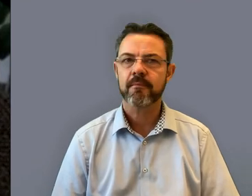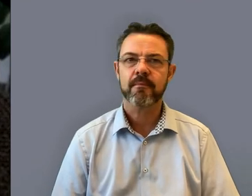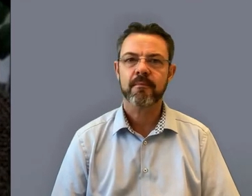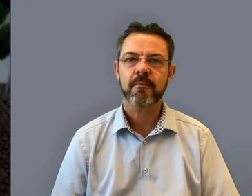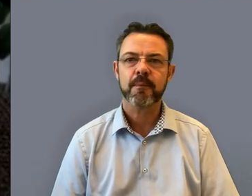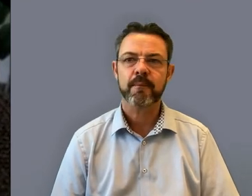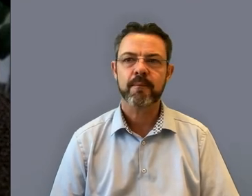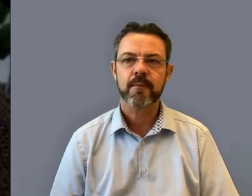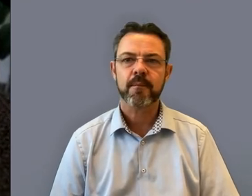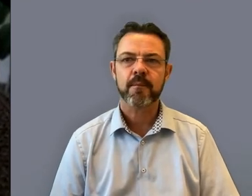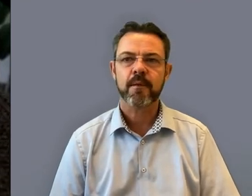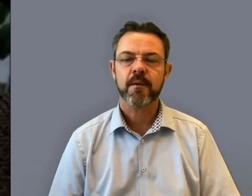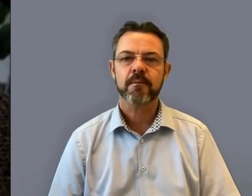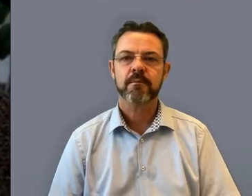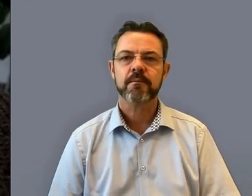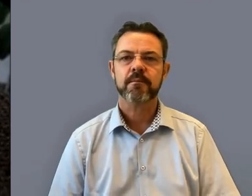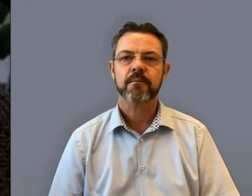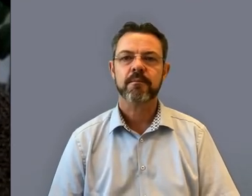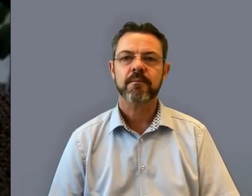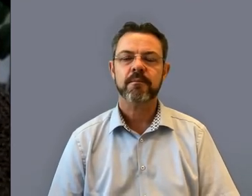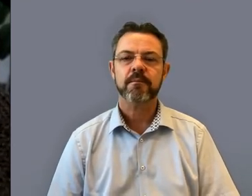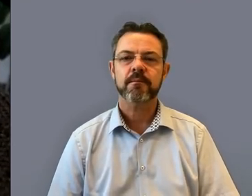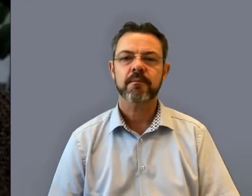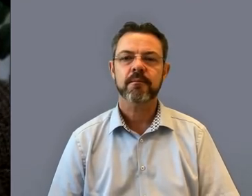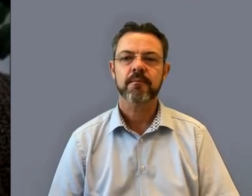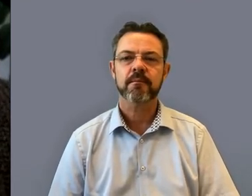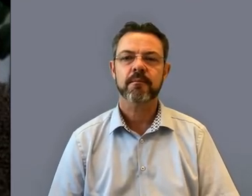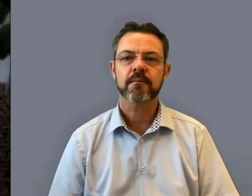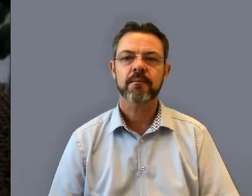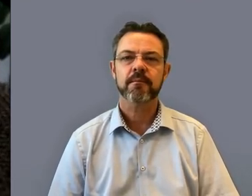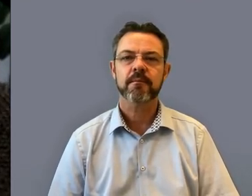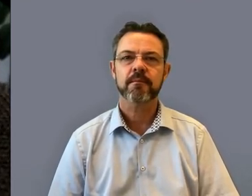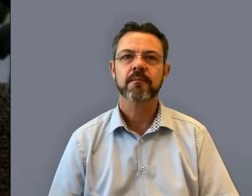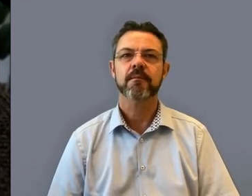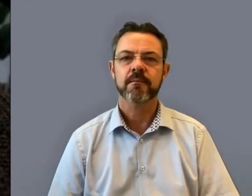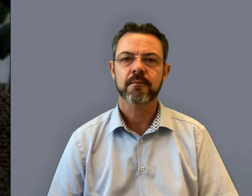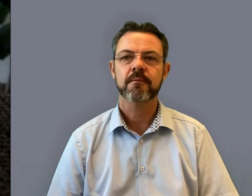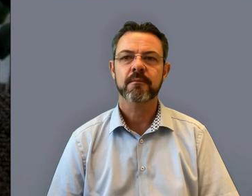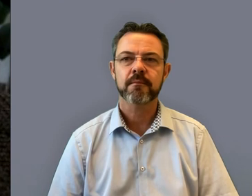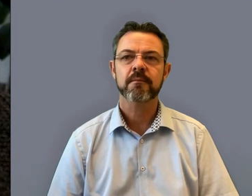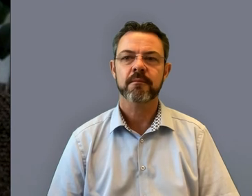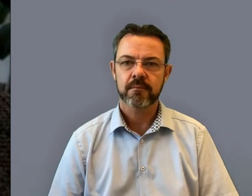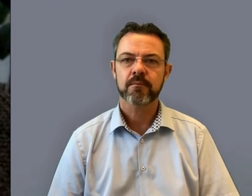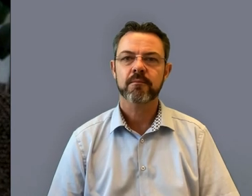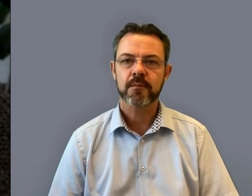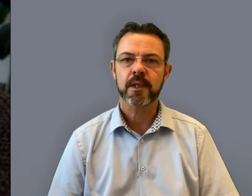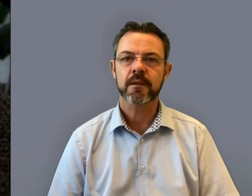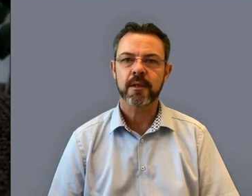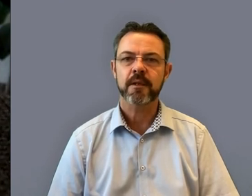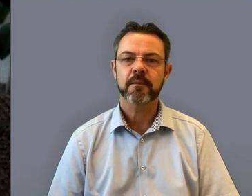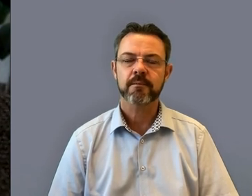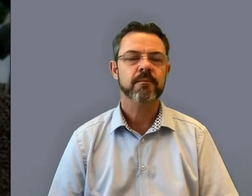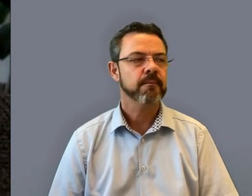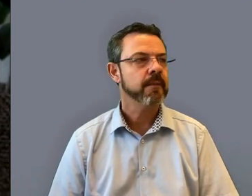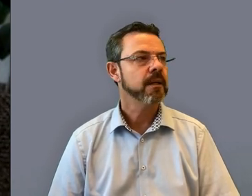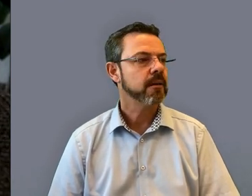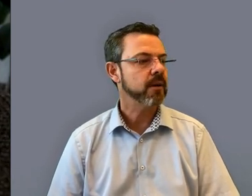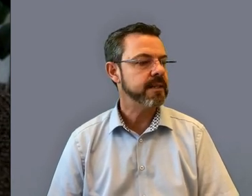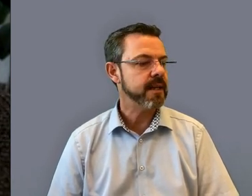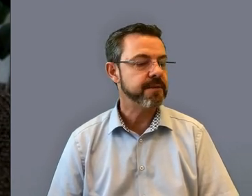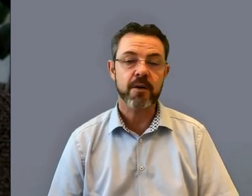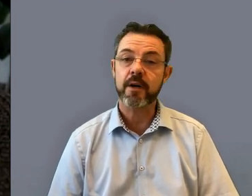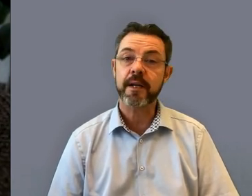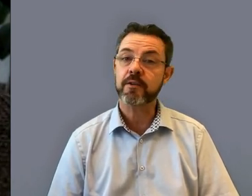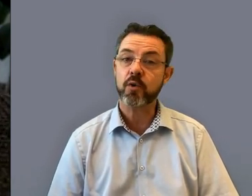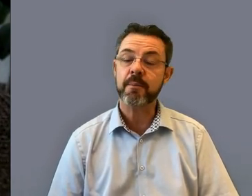versus complex models that take a long time to build and too long to build in some practical settings. Yeah,